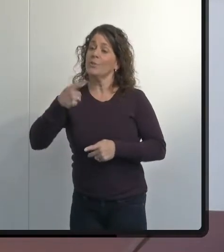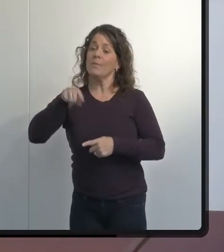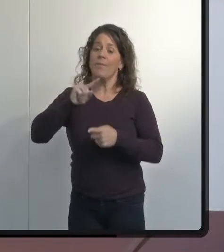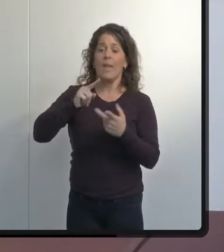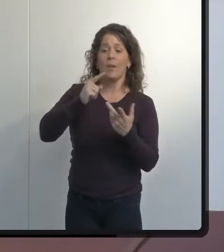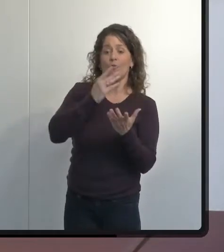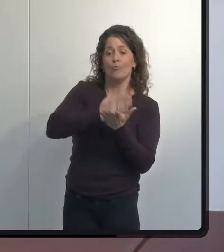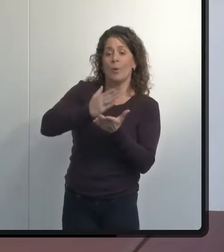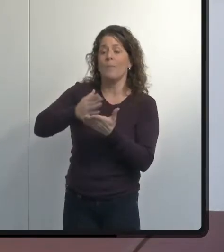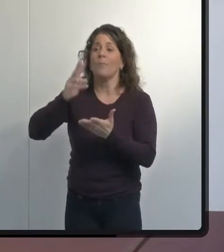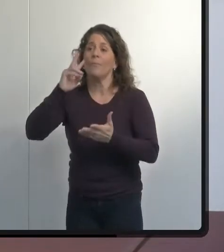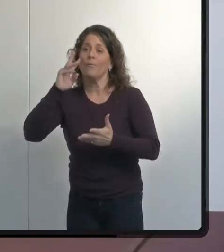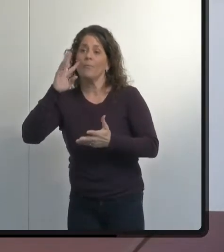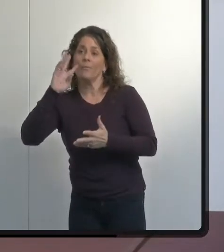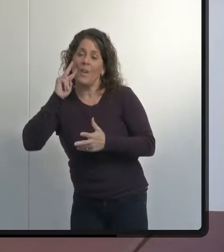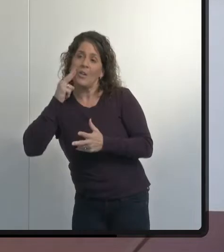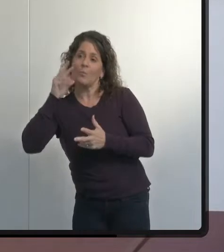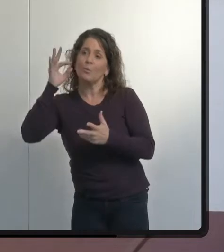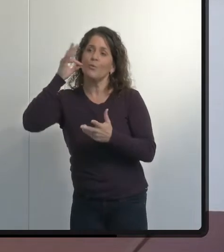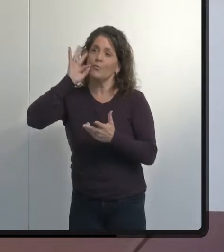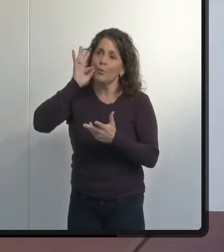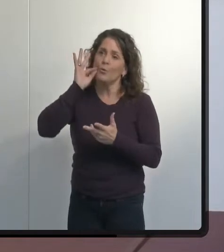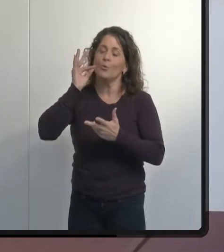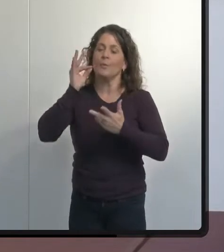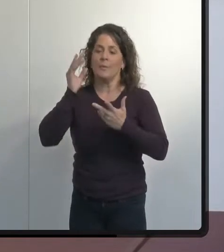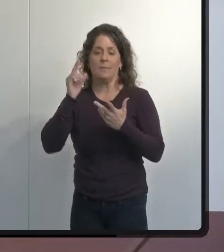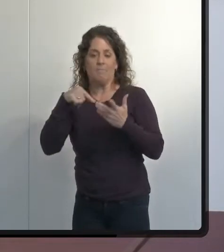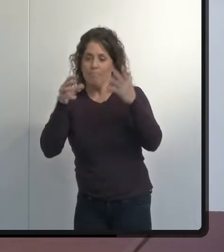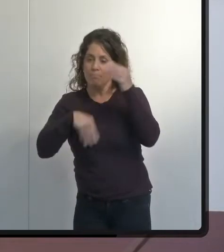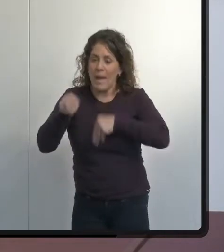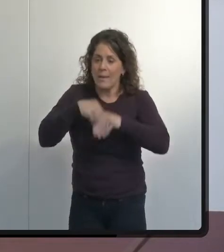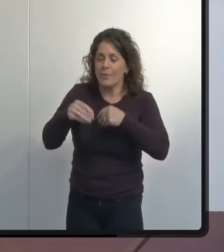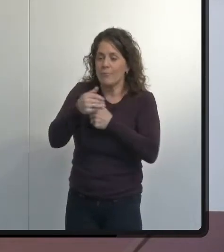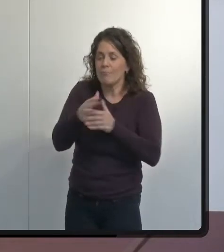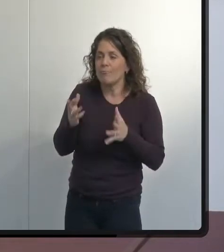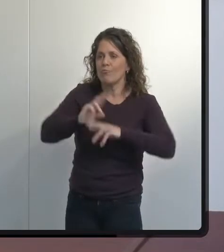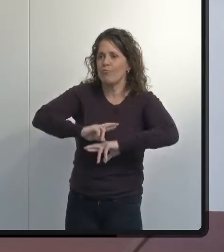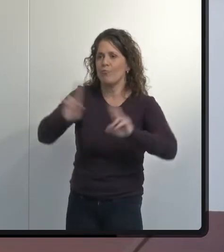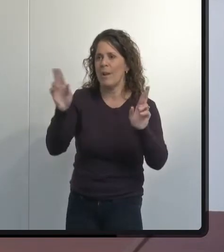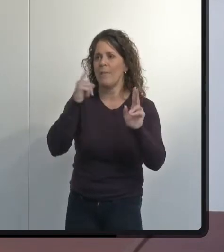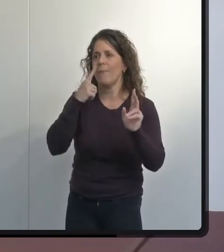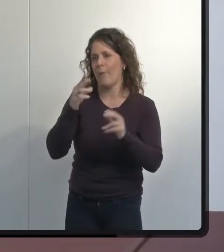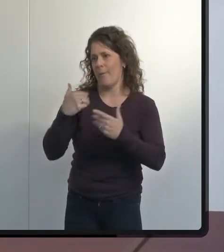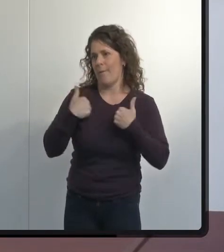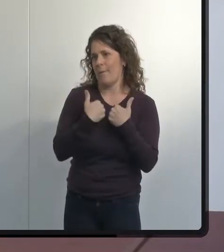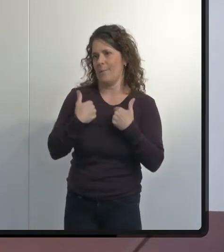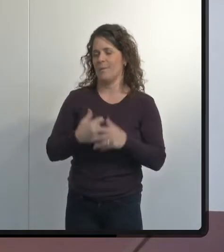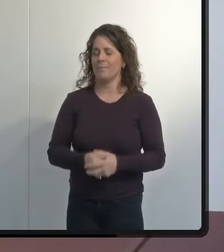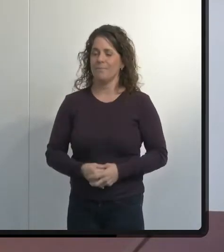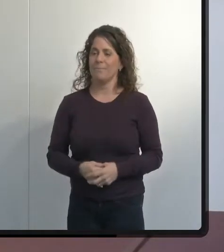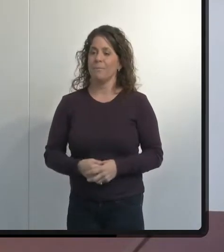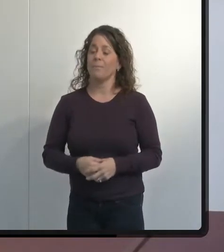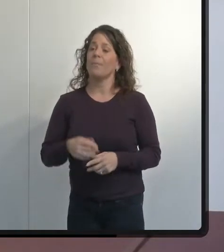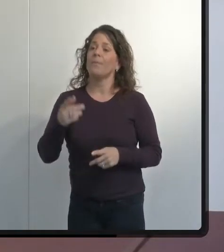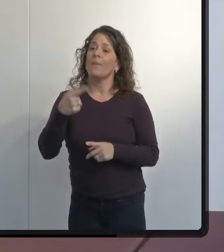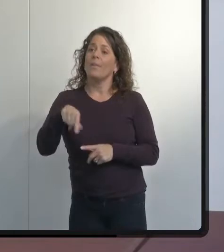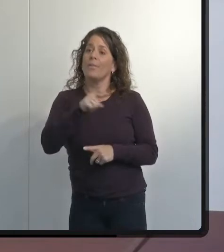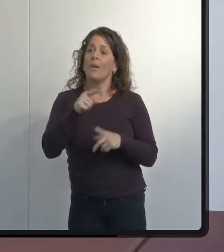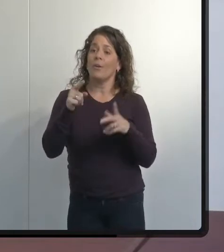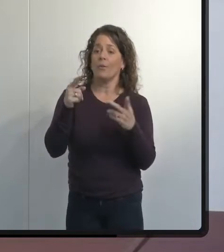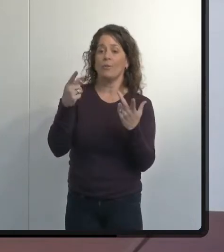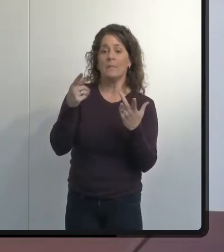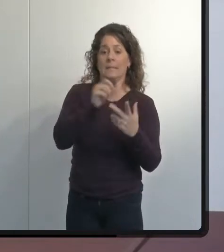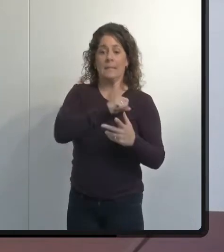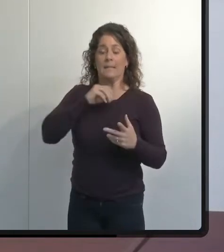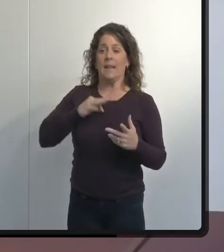and veggies at home and deliver them in neat packages ready to go for the animals. The animal care staff are all working maximum